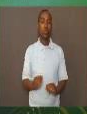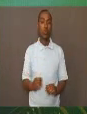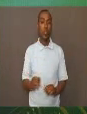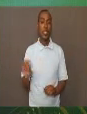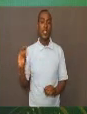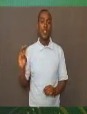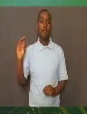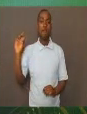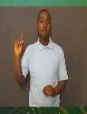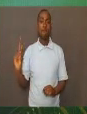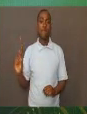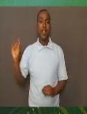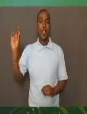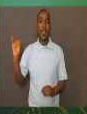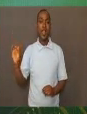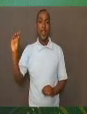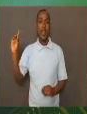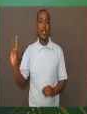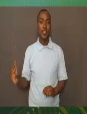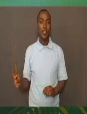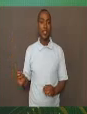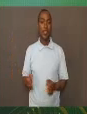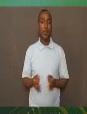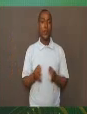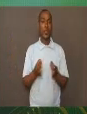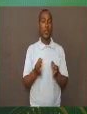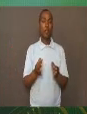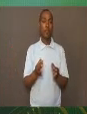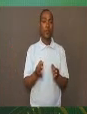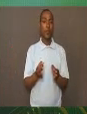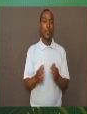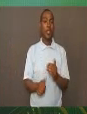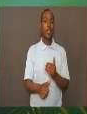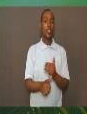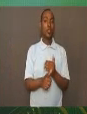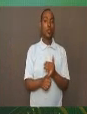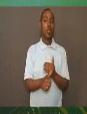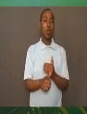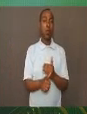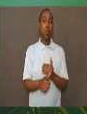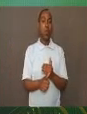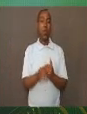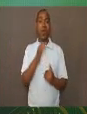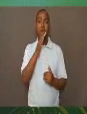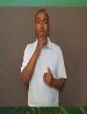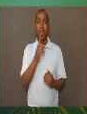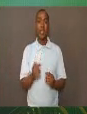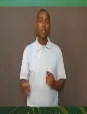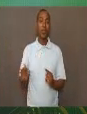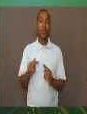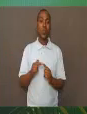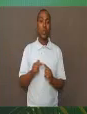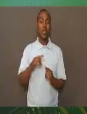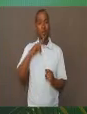Syphilis can also be passed on from an infected pregnant mother to the